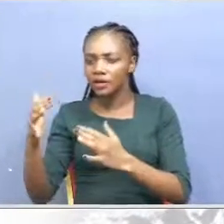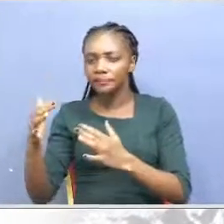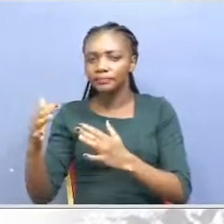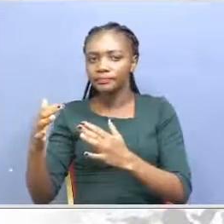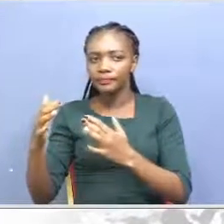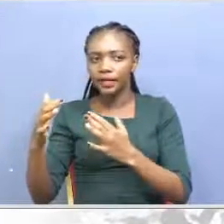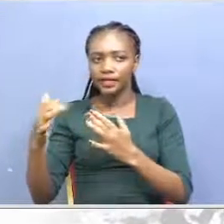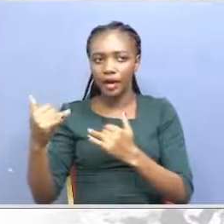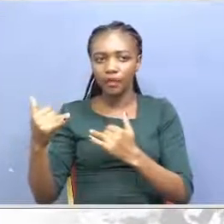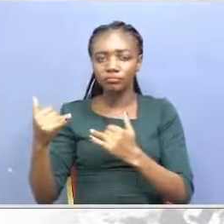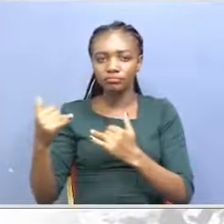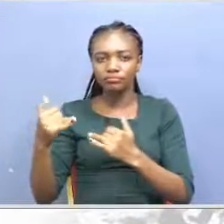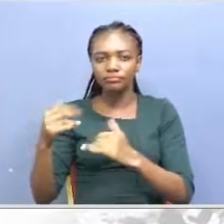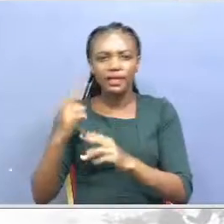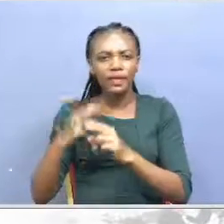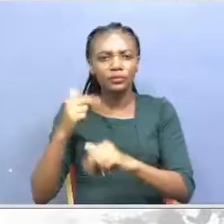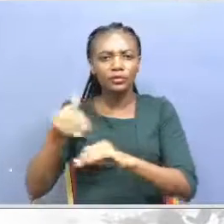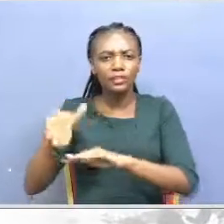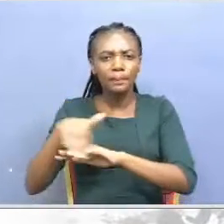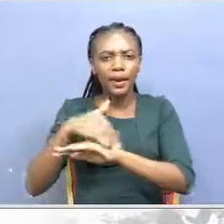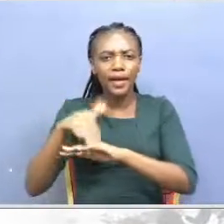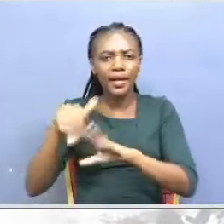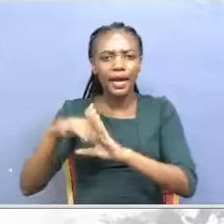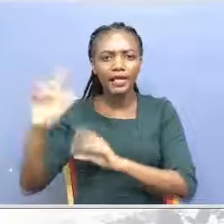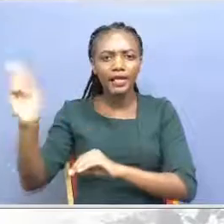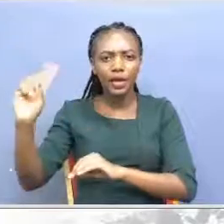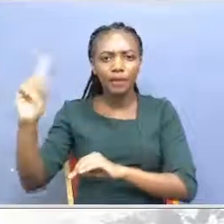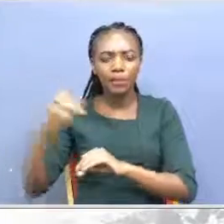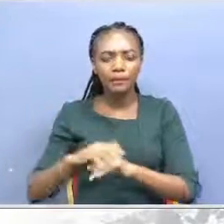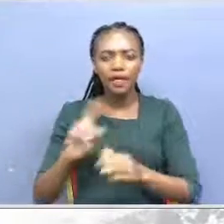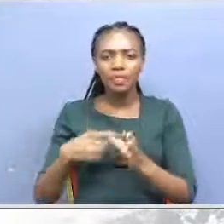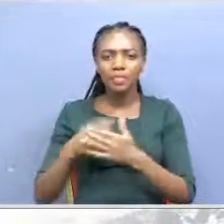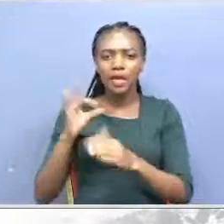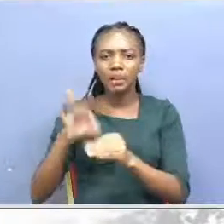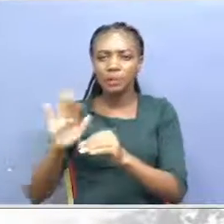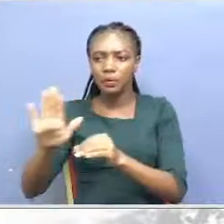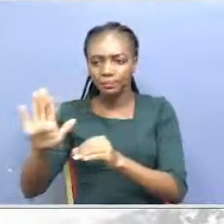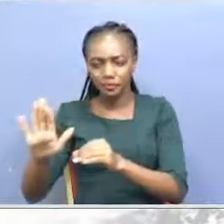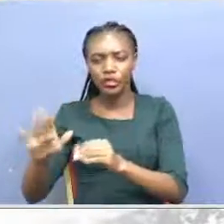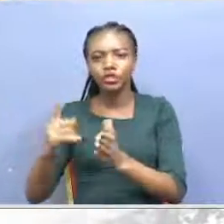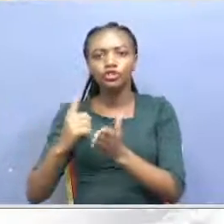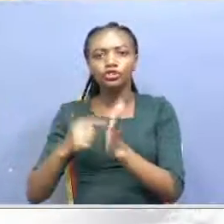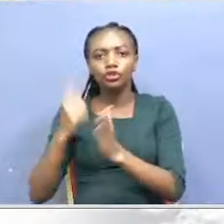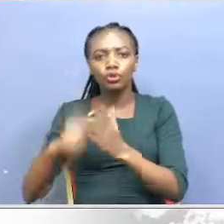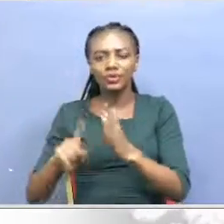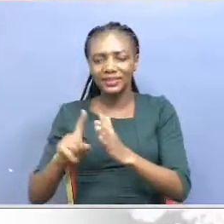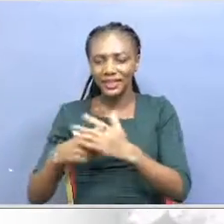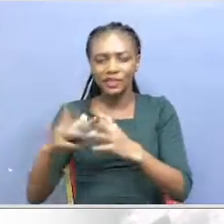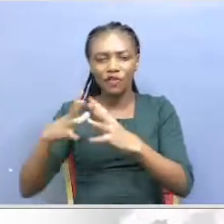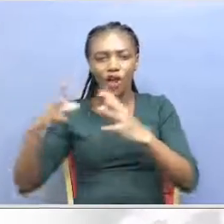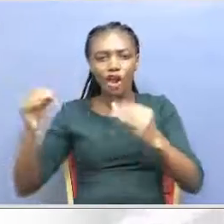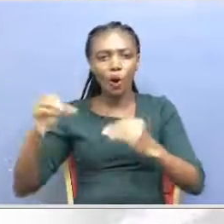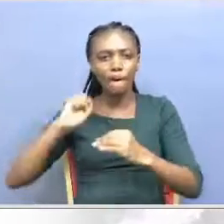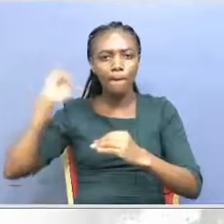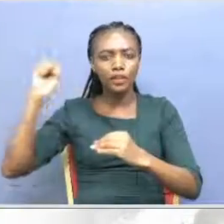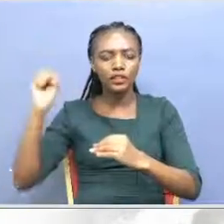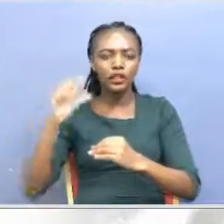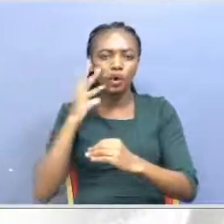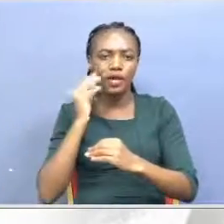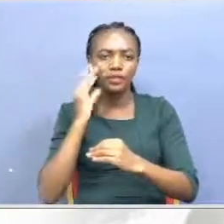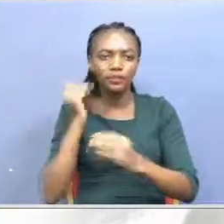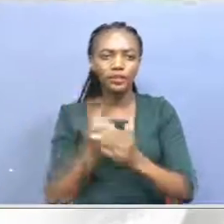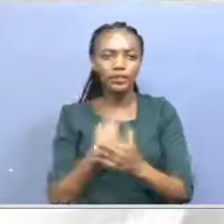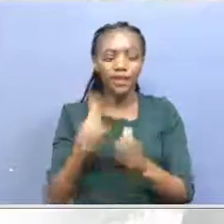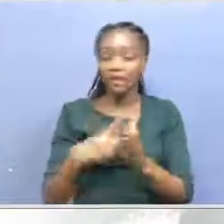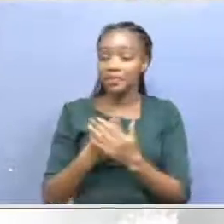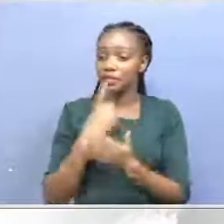now known as Makadara in Nairobi. His election was the start of a long political career. The former legislator